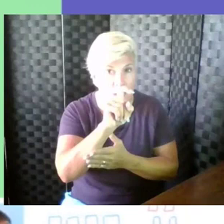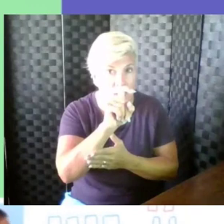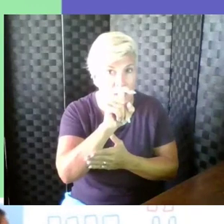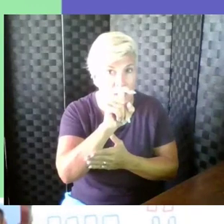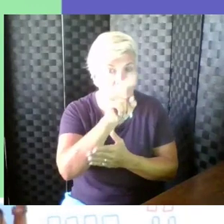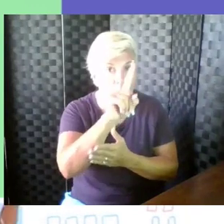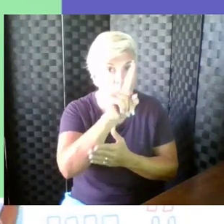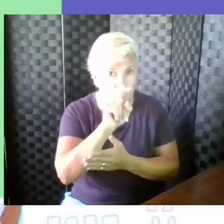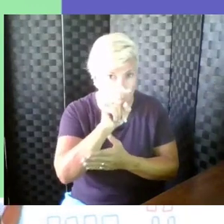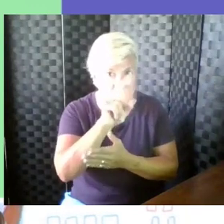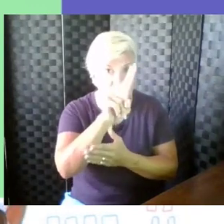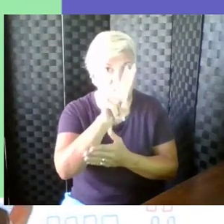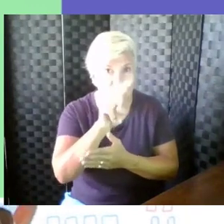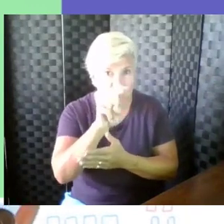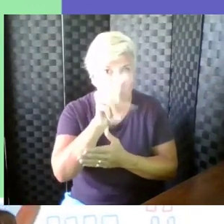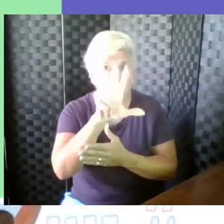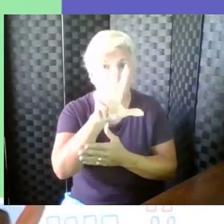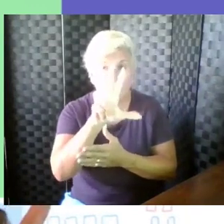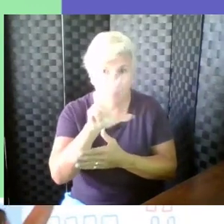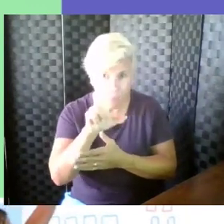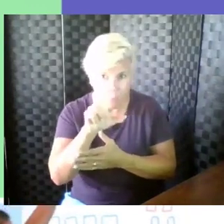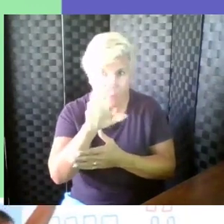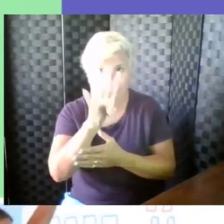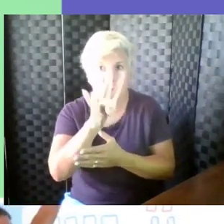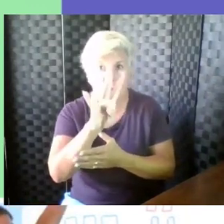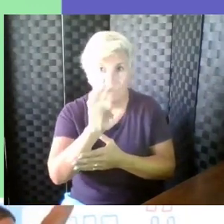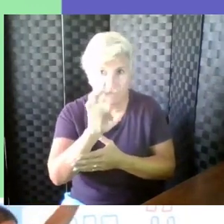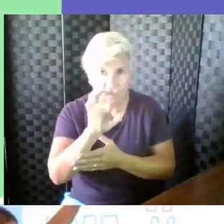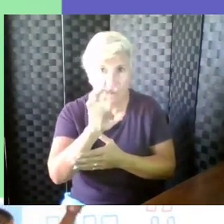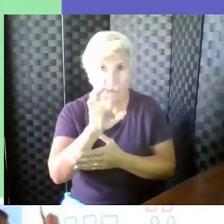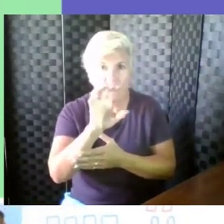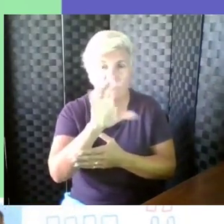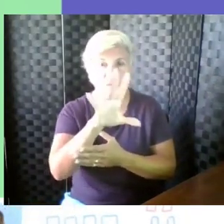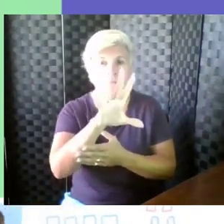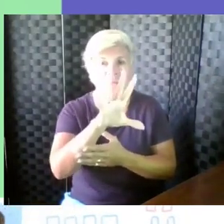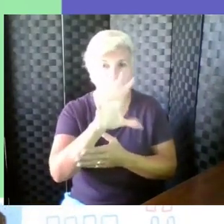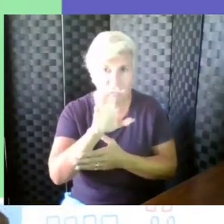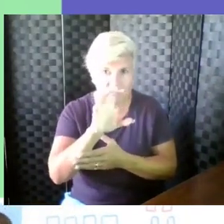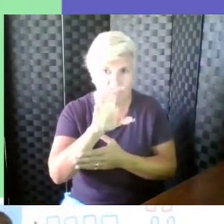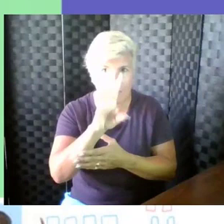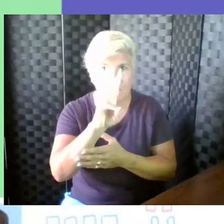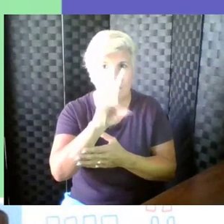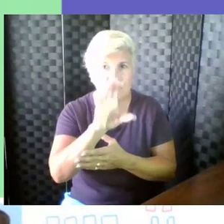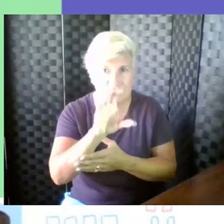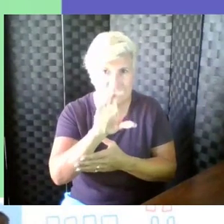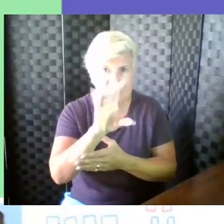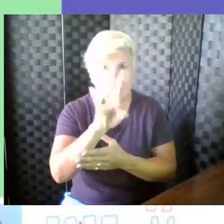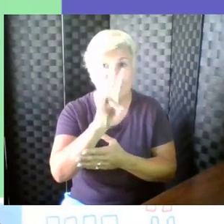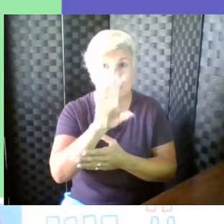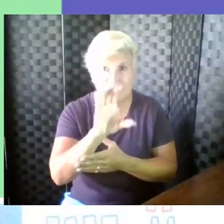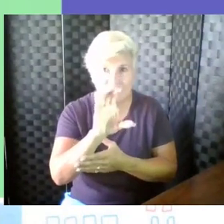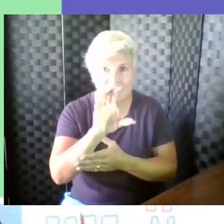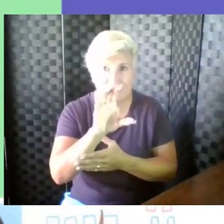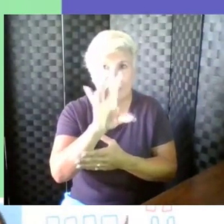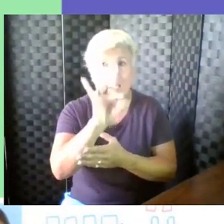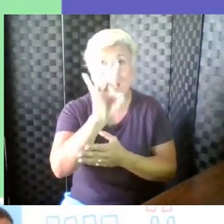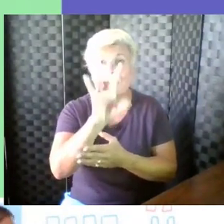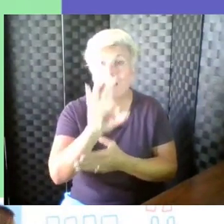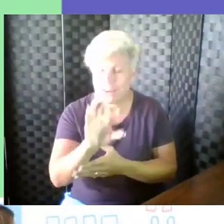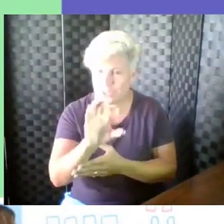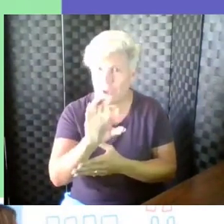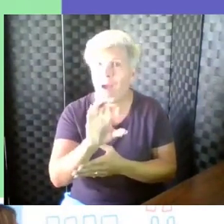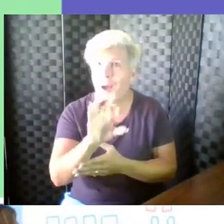what will my value be? 100, 200, 300, 400, 500, 600,